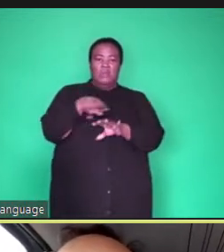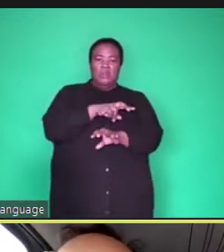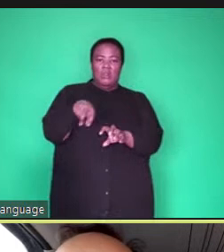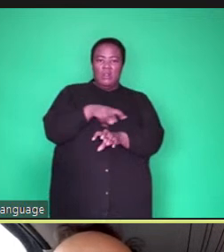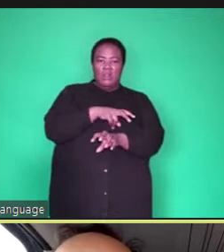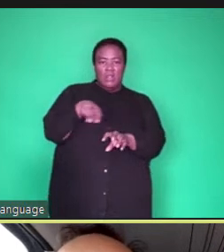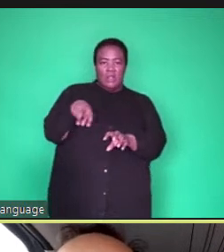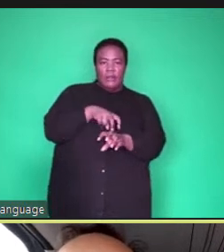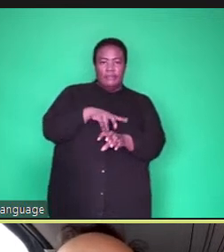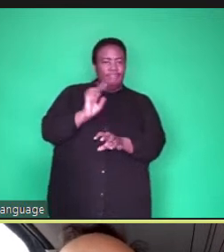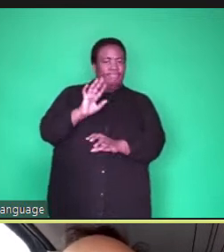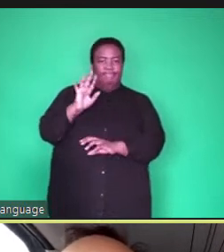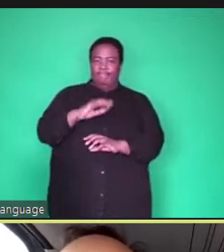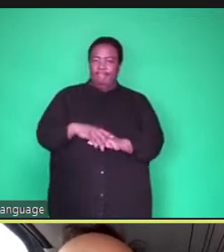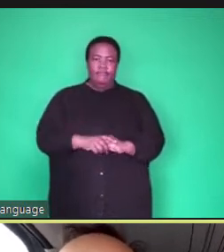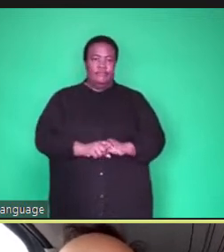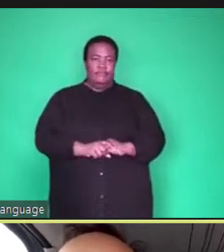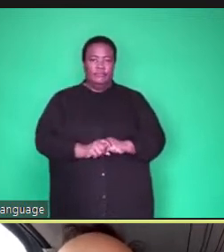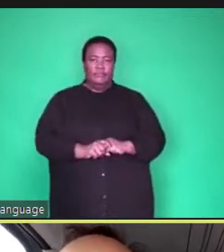Next.